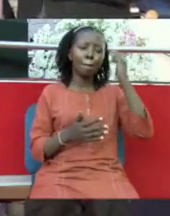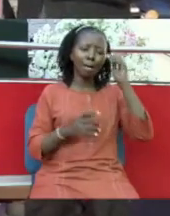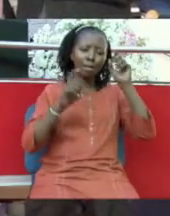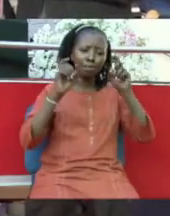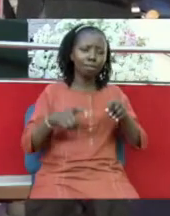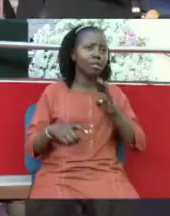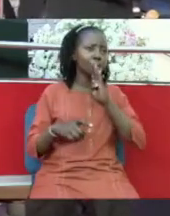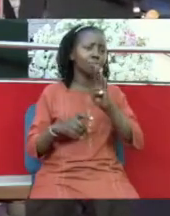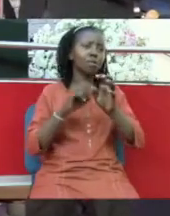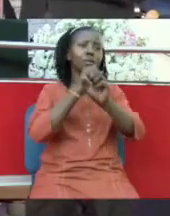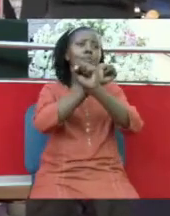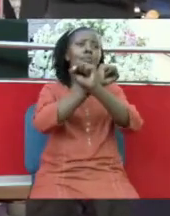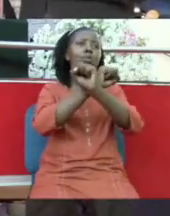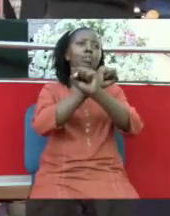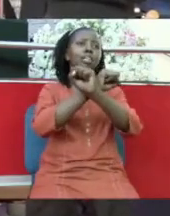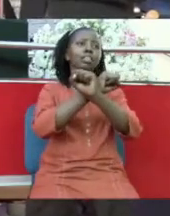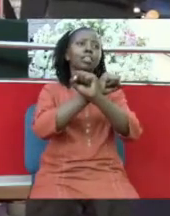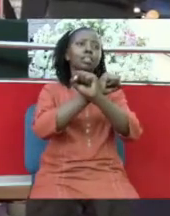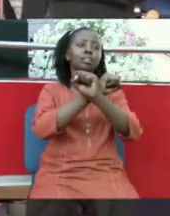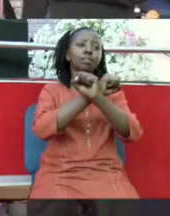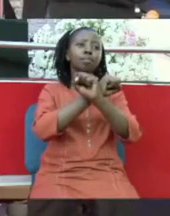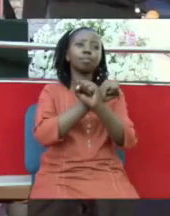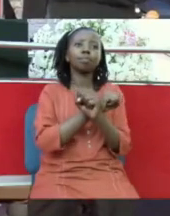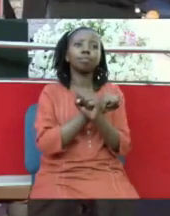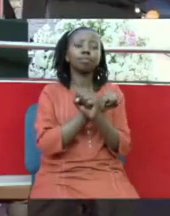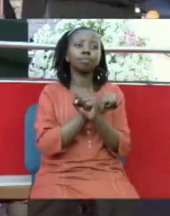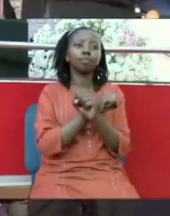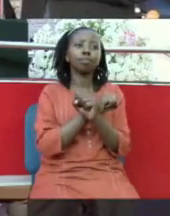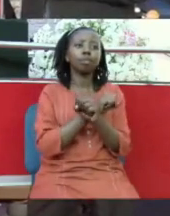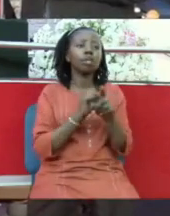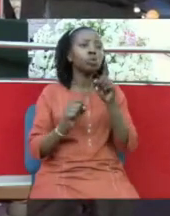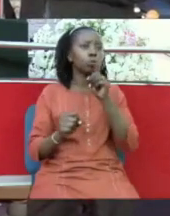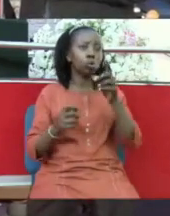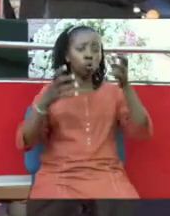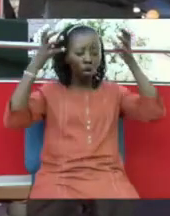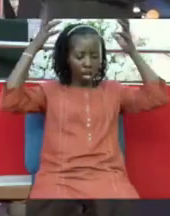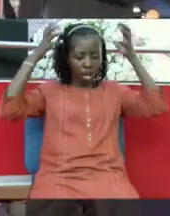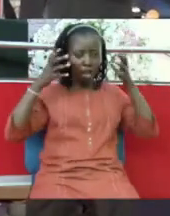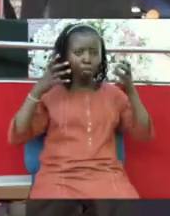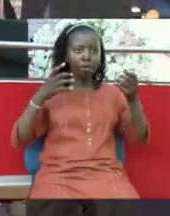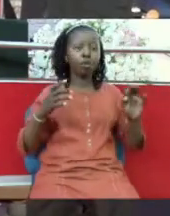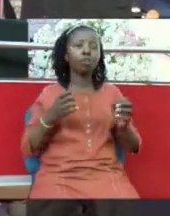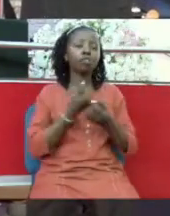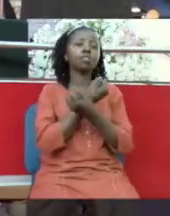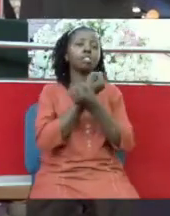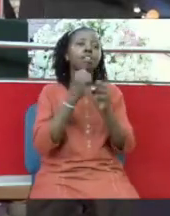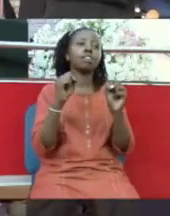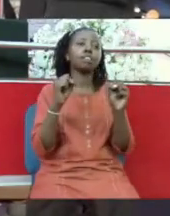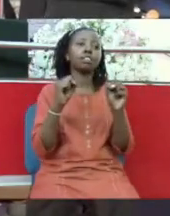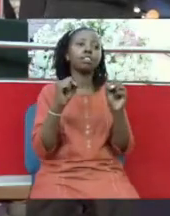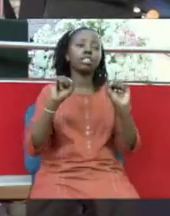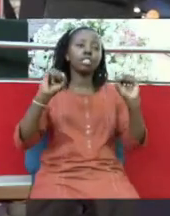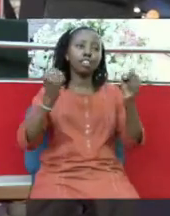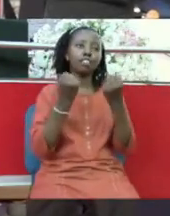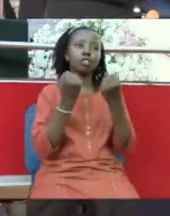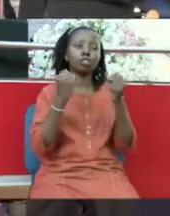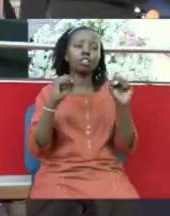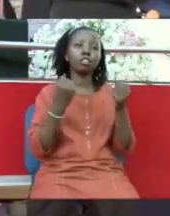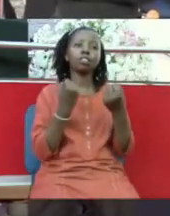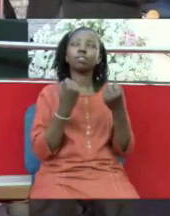secured. Na hivyo basi lazima mawazo yalindwe. The helmet of salvation. The assurance of